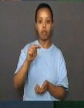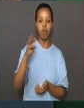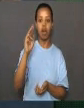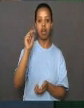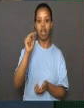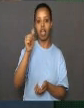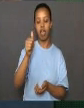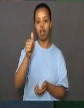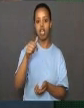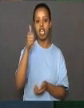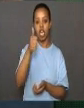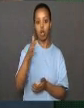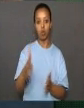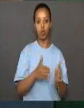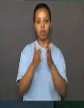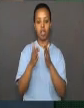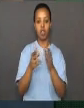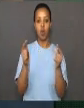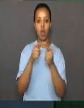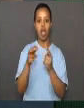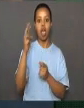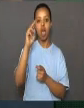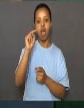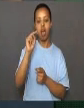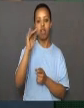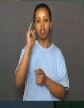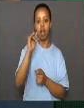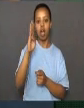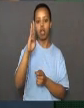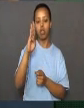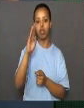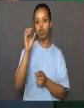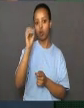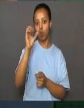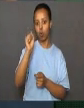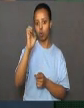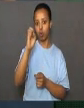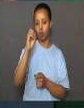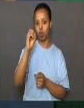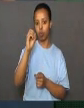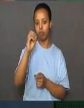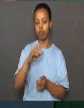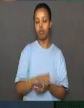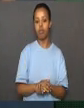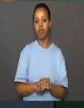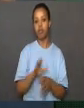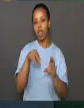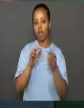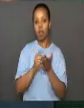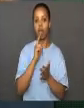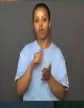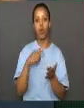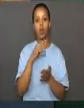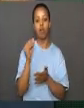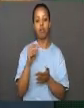its way towards the ribosomes. At the same time, molecules of